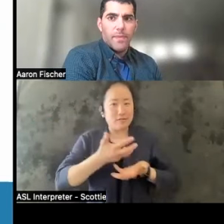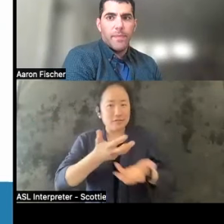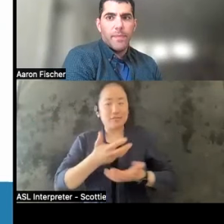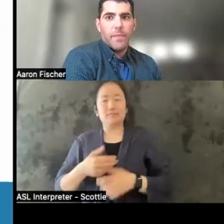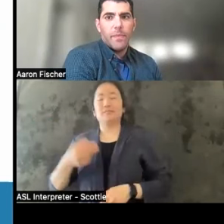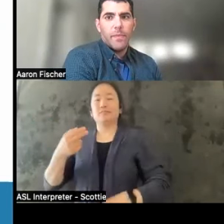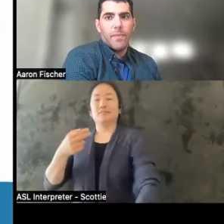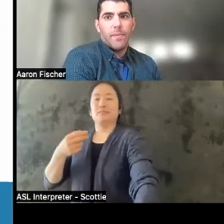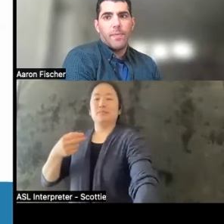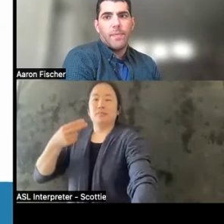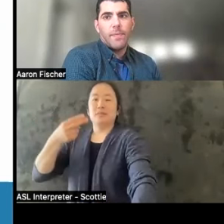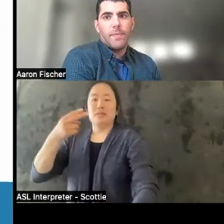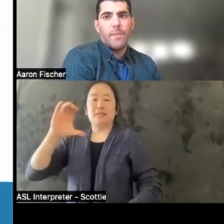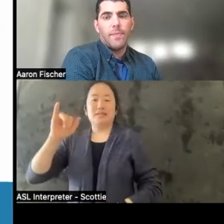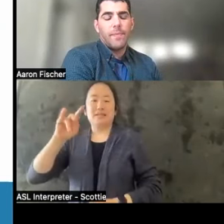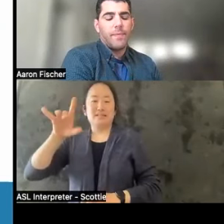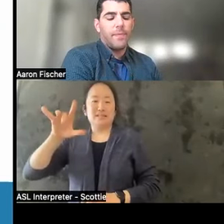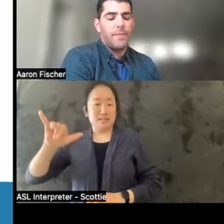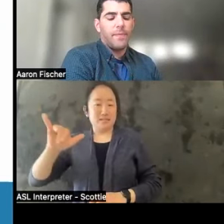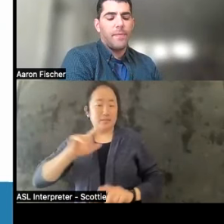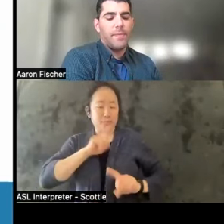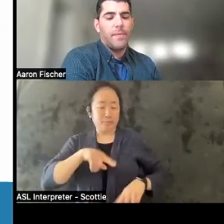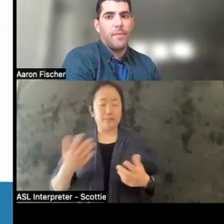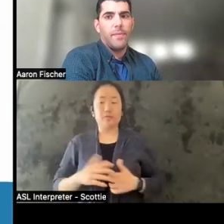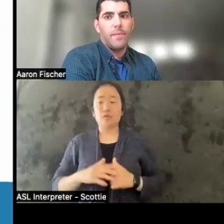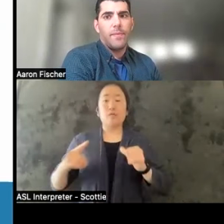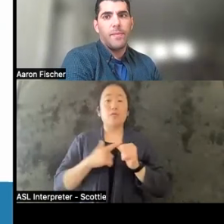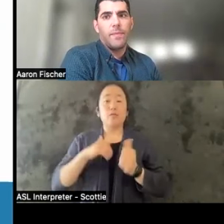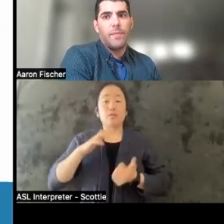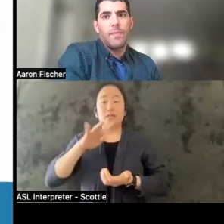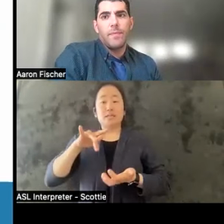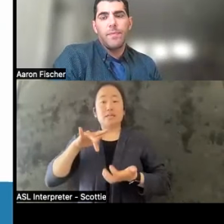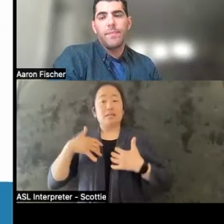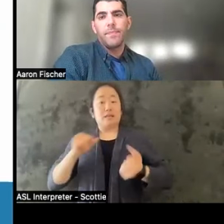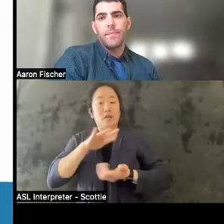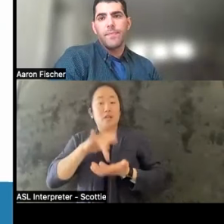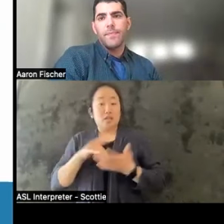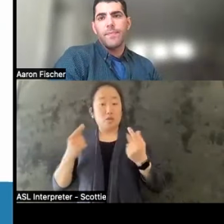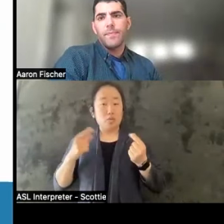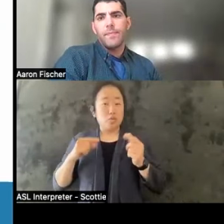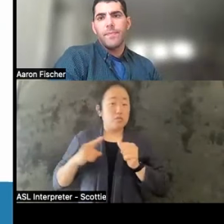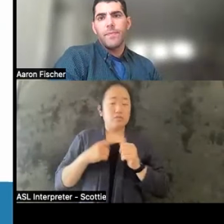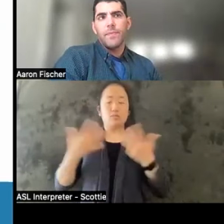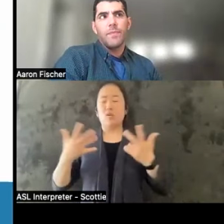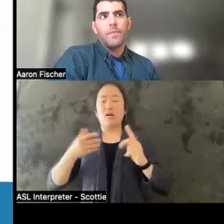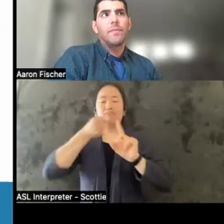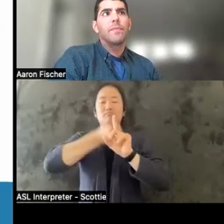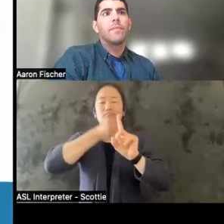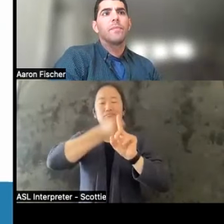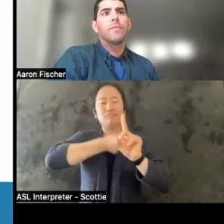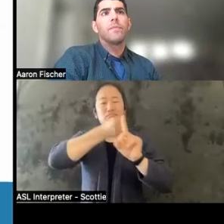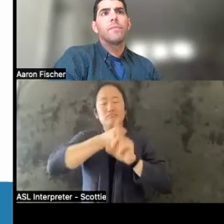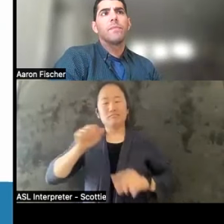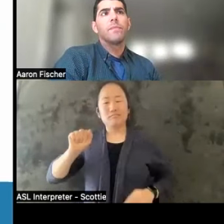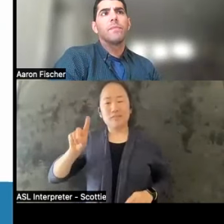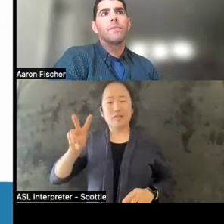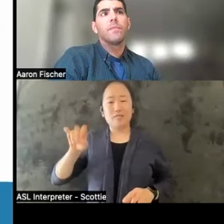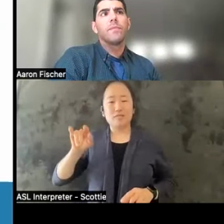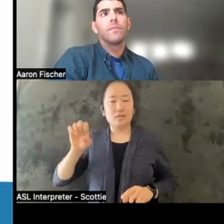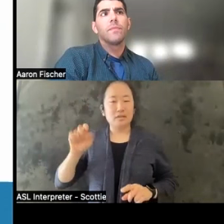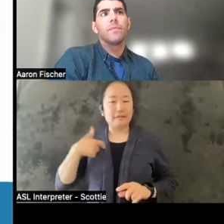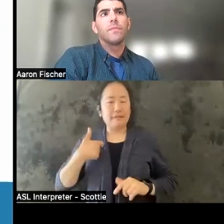think the first thing the health center can do is to advocate for Lucia. And when she comes to the center